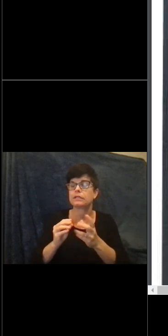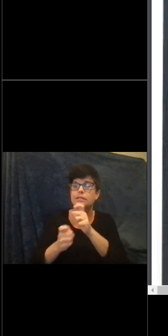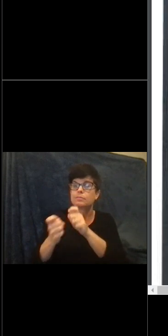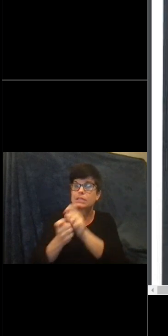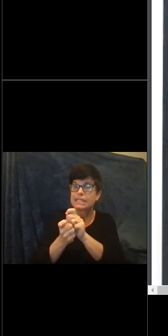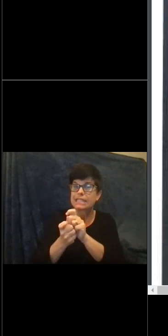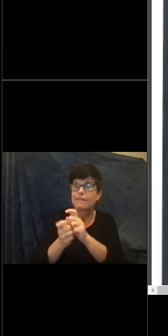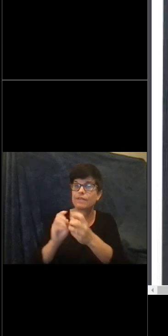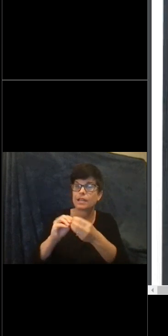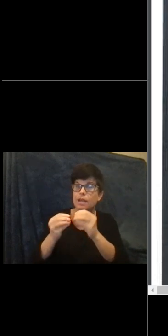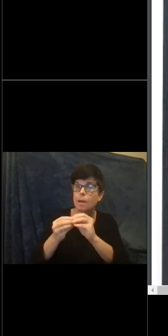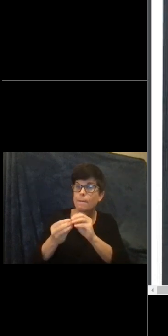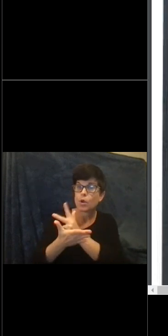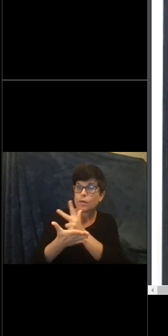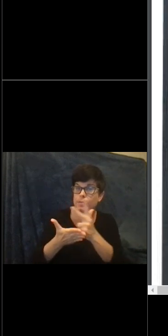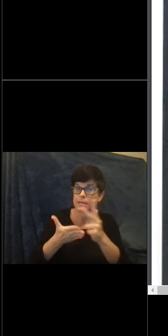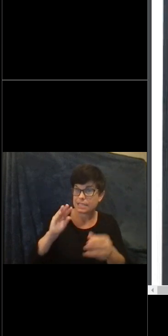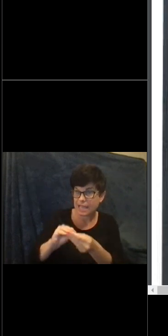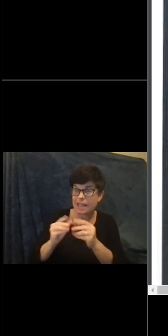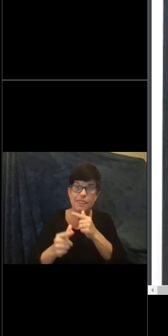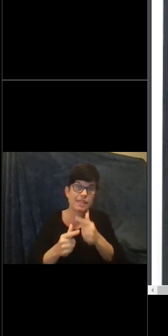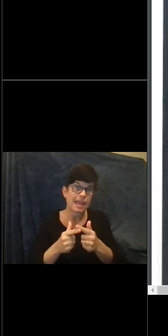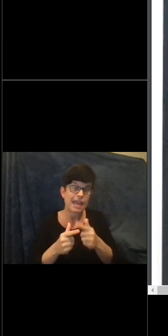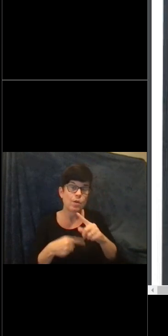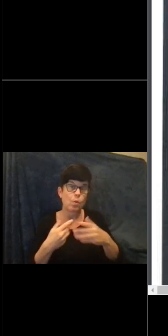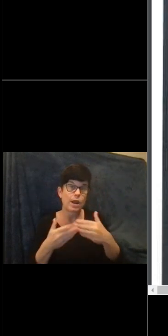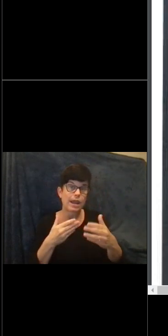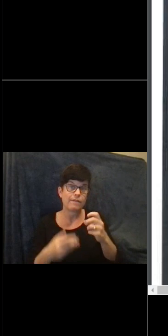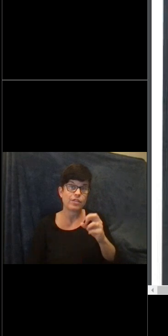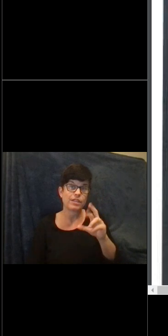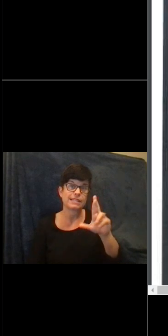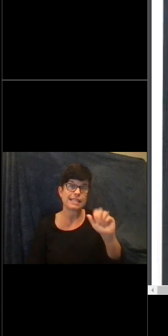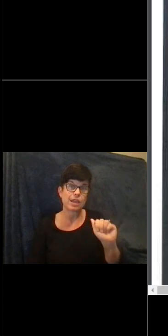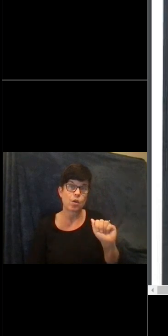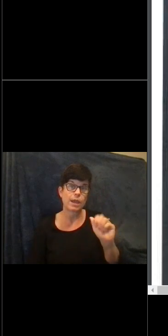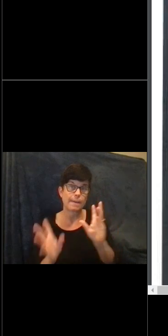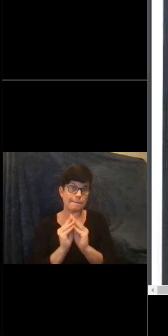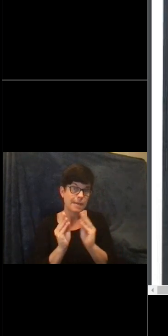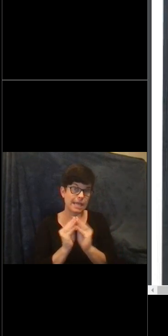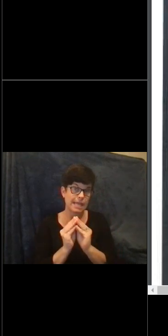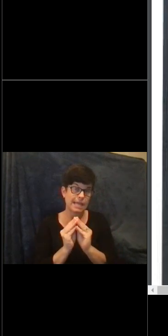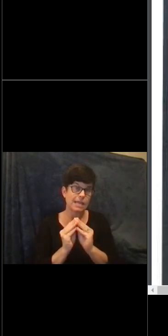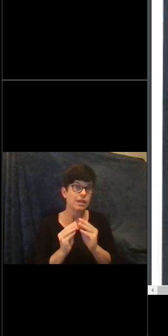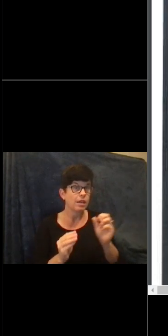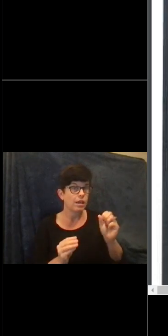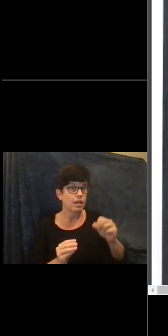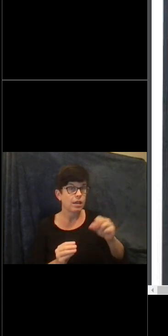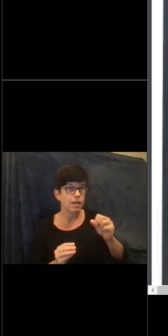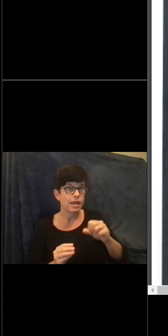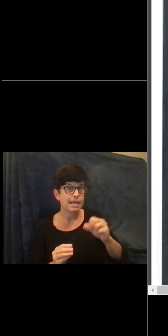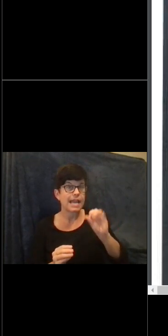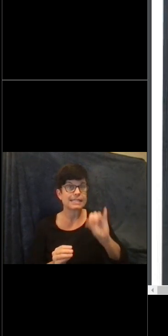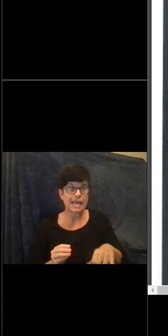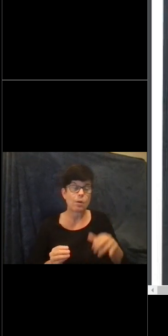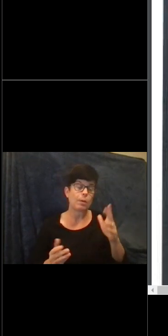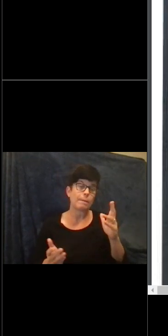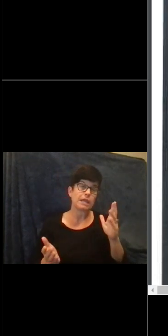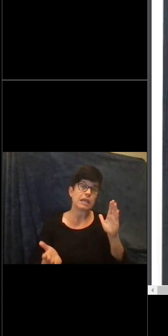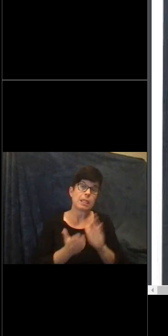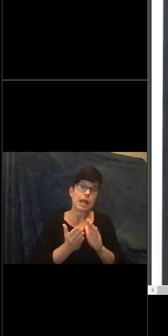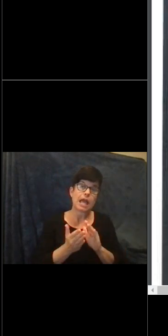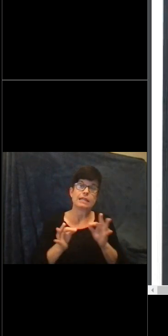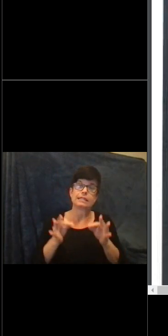with the CRA had it whenever the next meeting is, but at least to have. Well, that certainly would be less of a delay. You know,